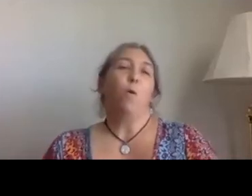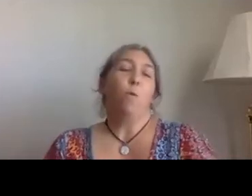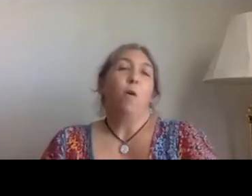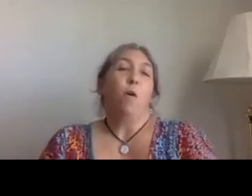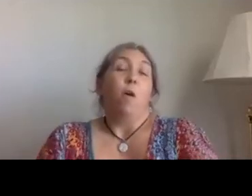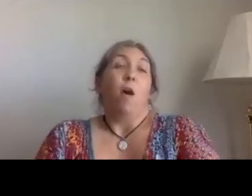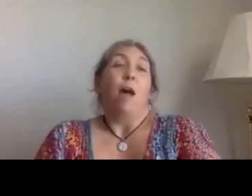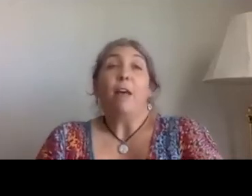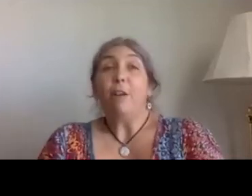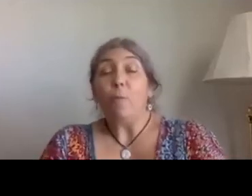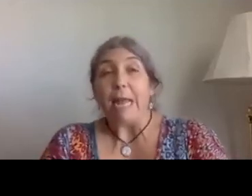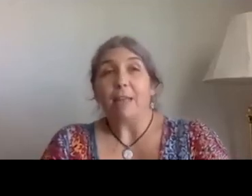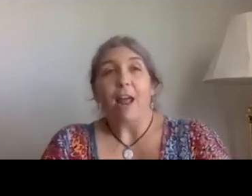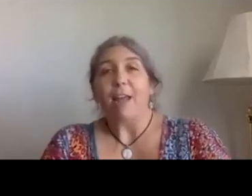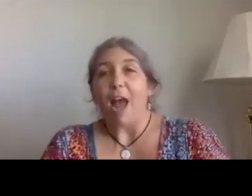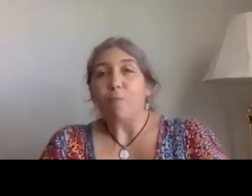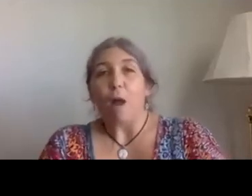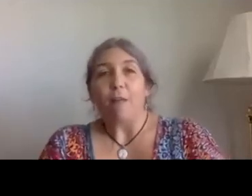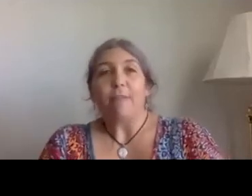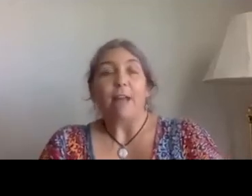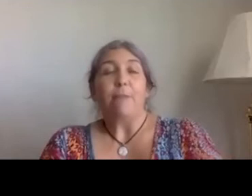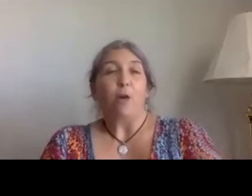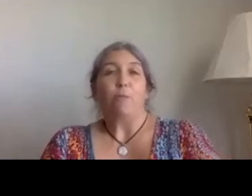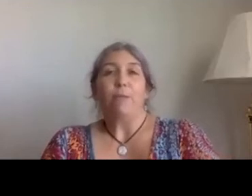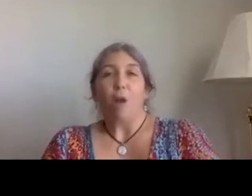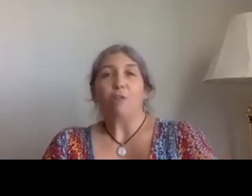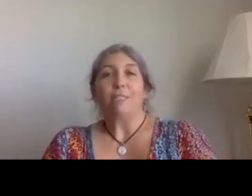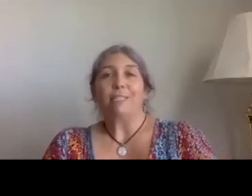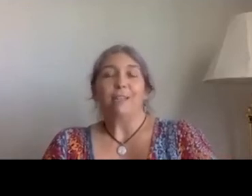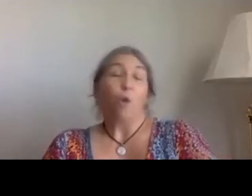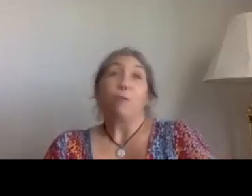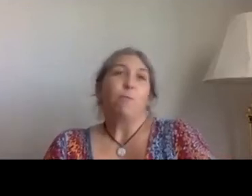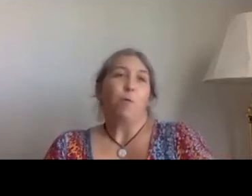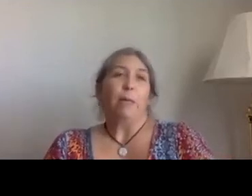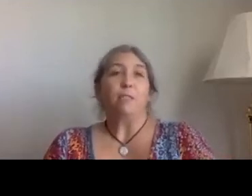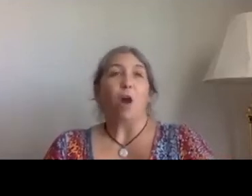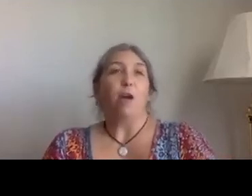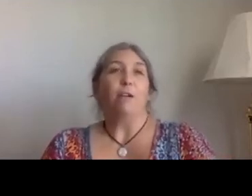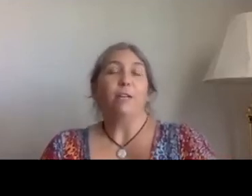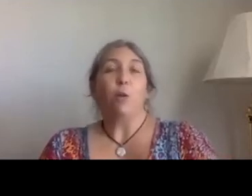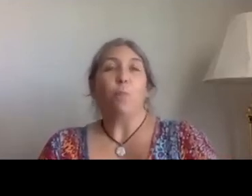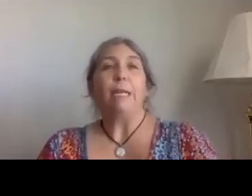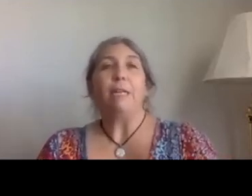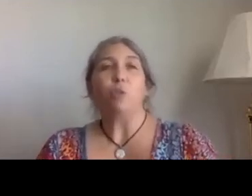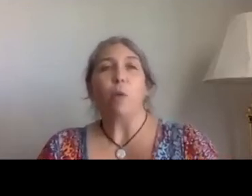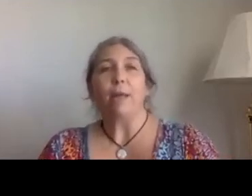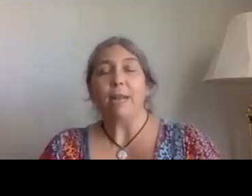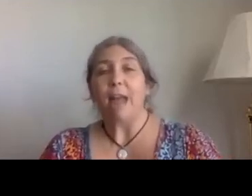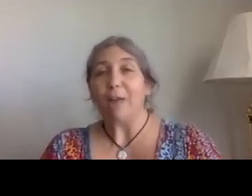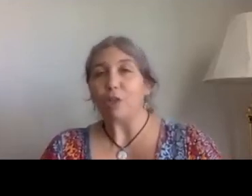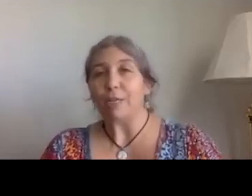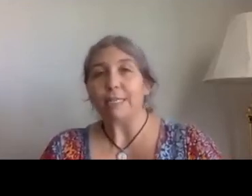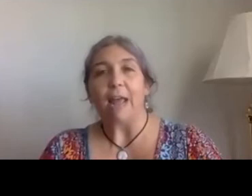So another way that I brought that about beyond just those moments are, you know, bringing joy